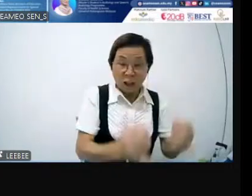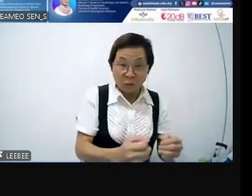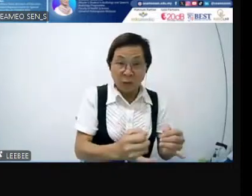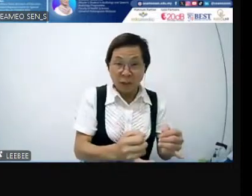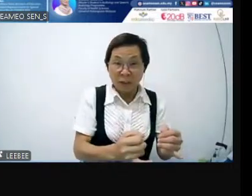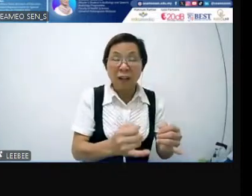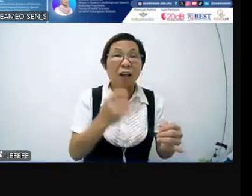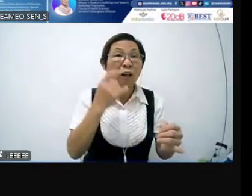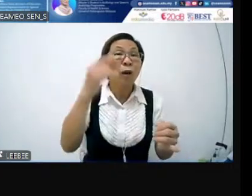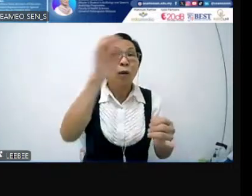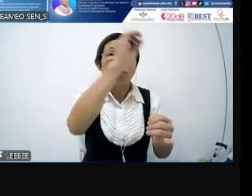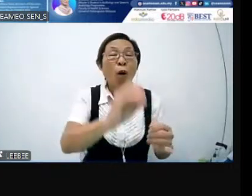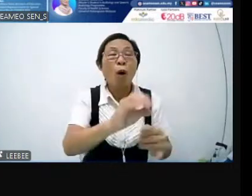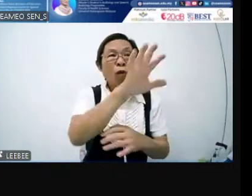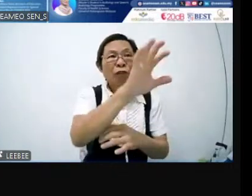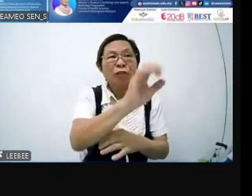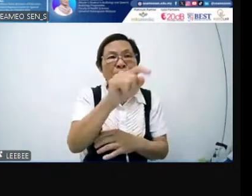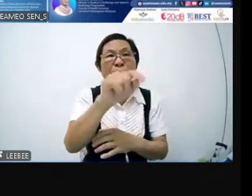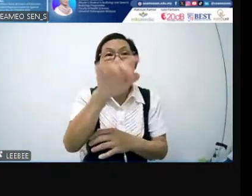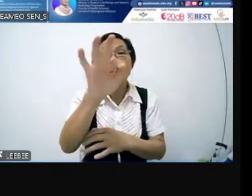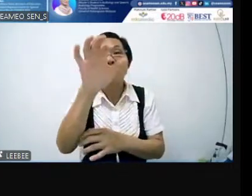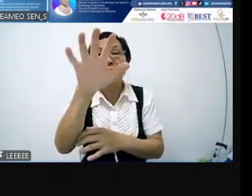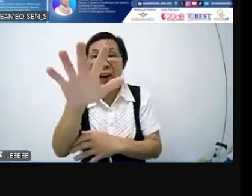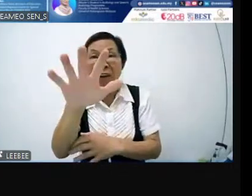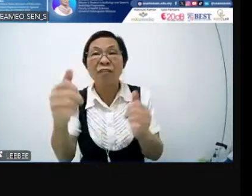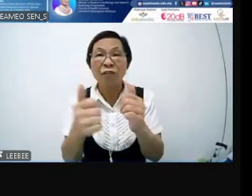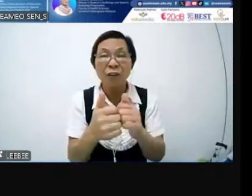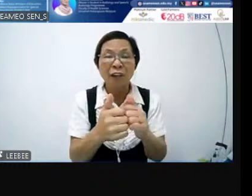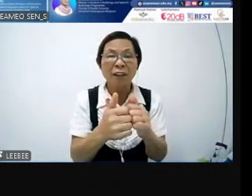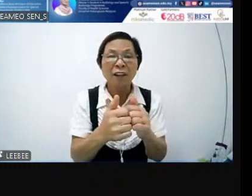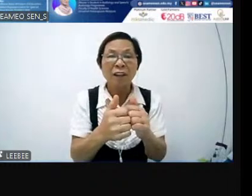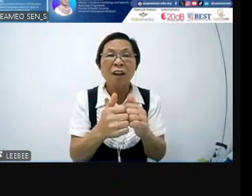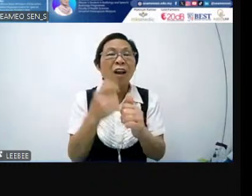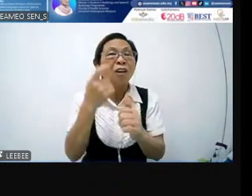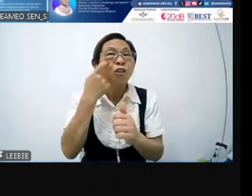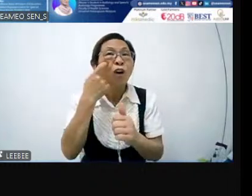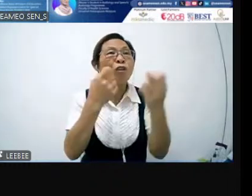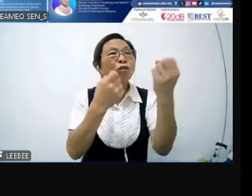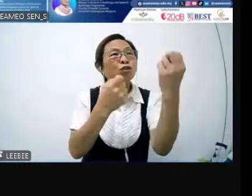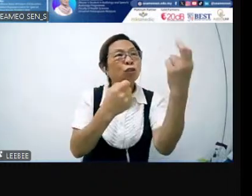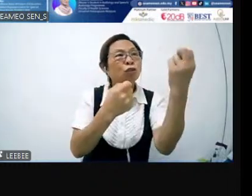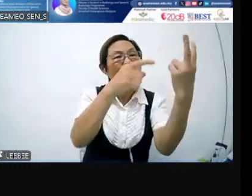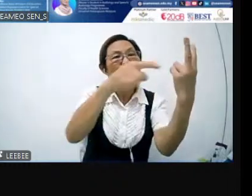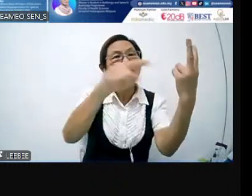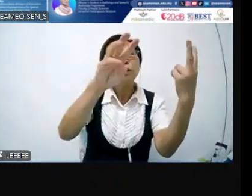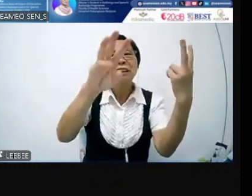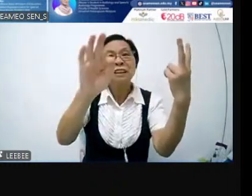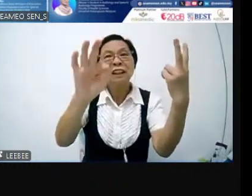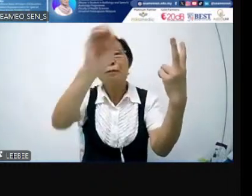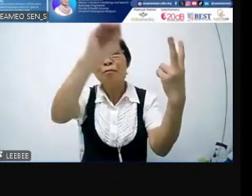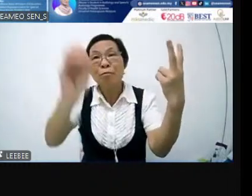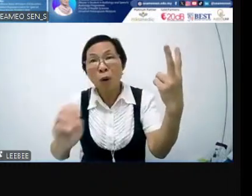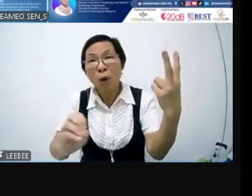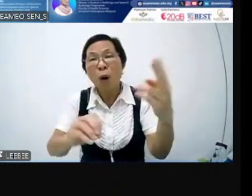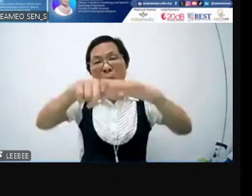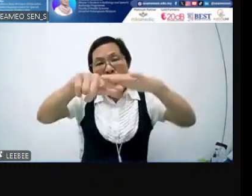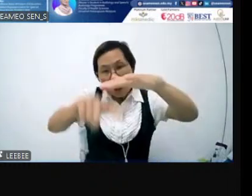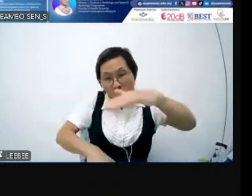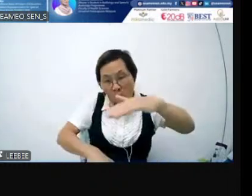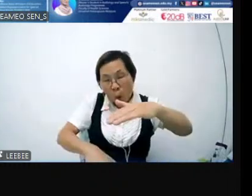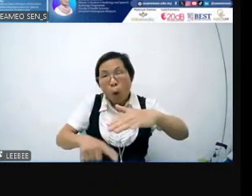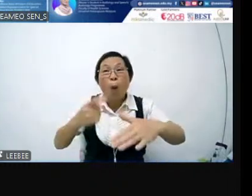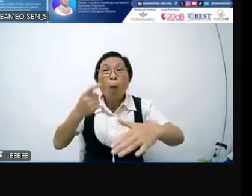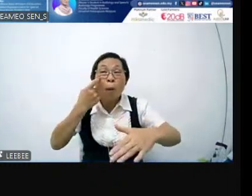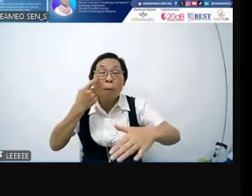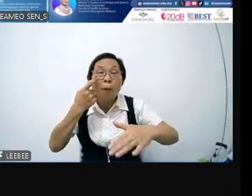was 50.95, with scores ranging from 12 to 69. The low minimum score